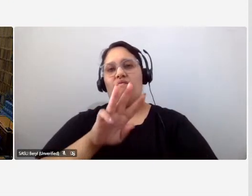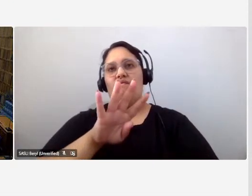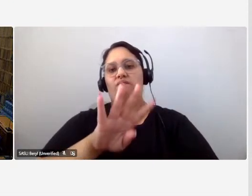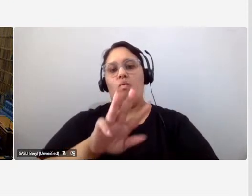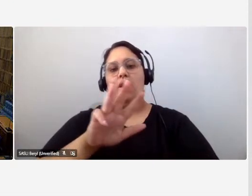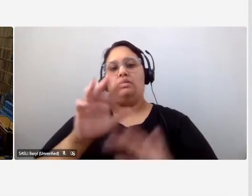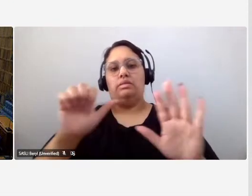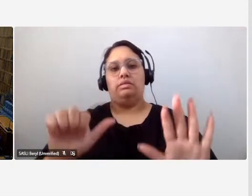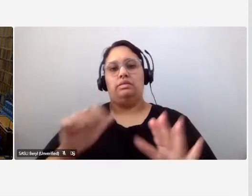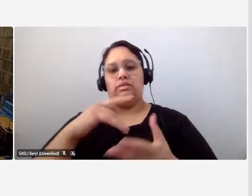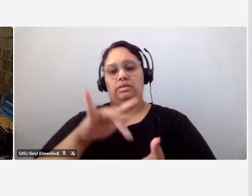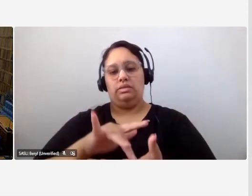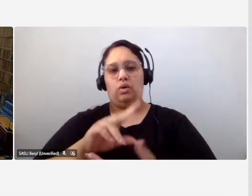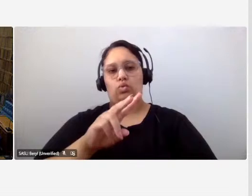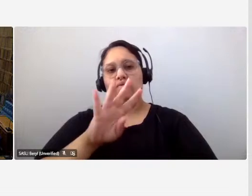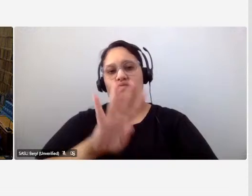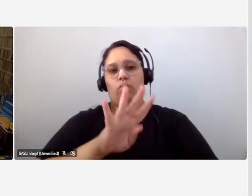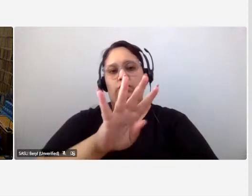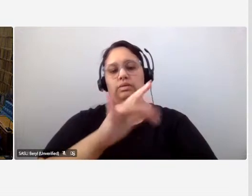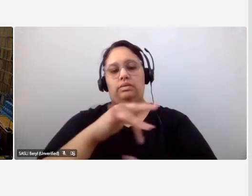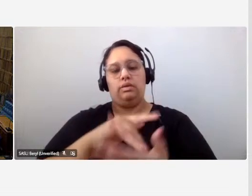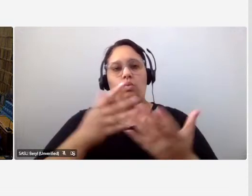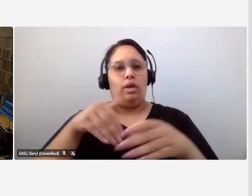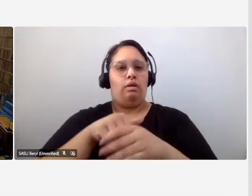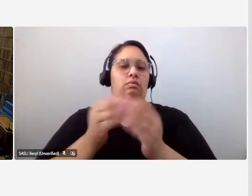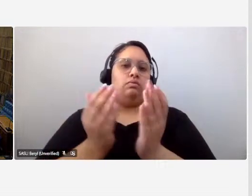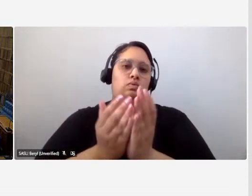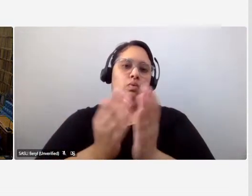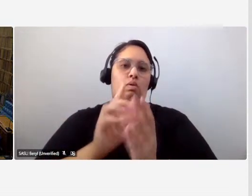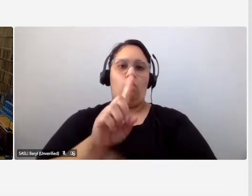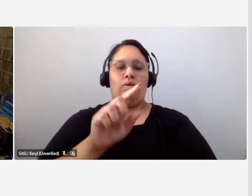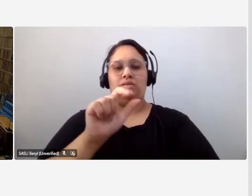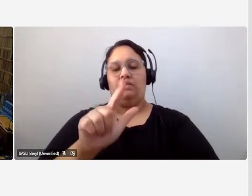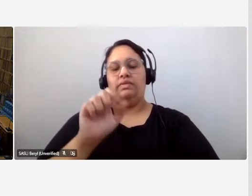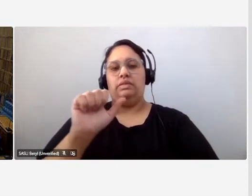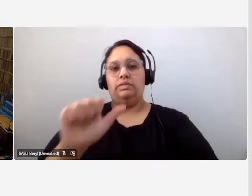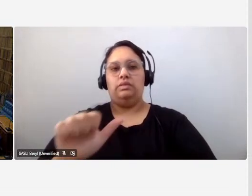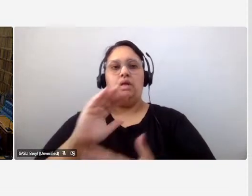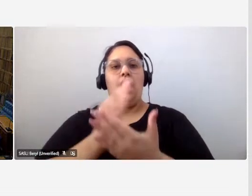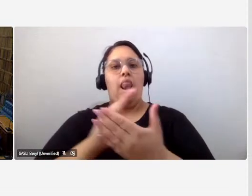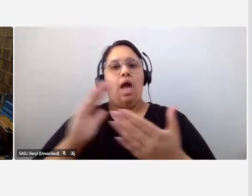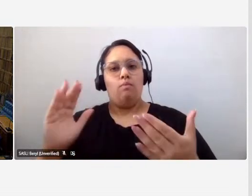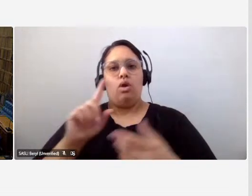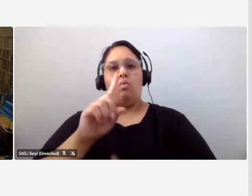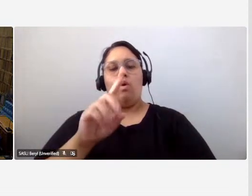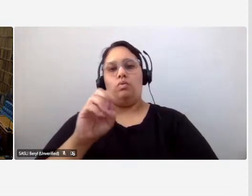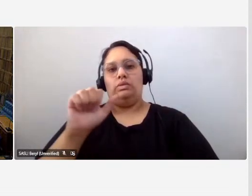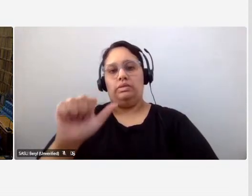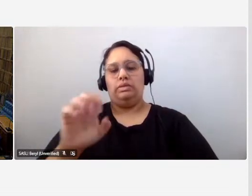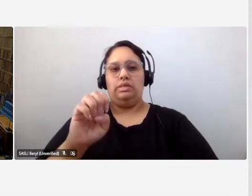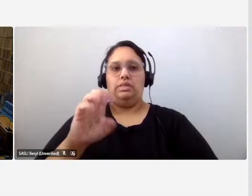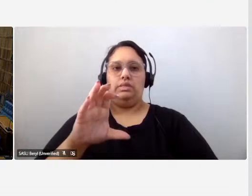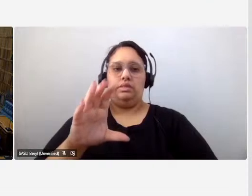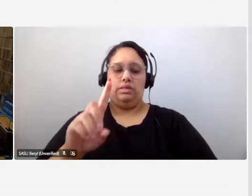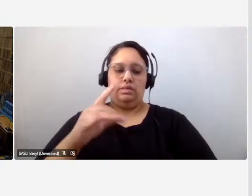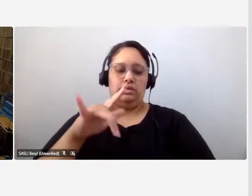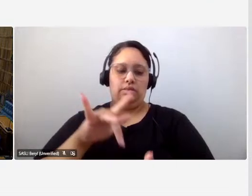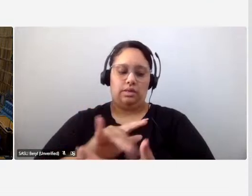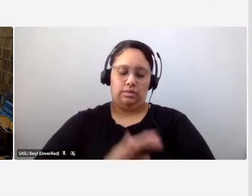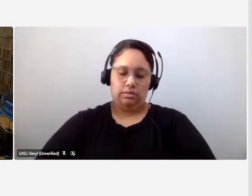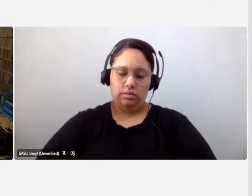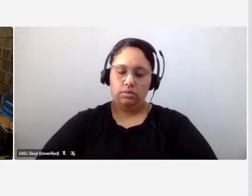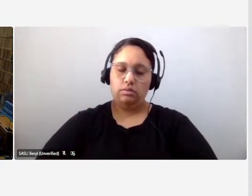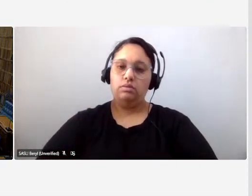sites, 214 of those are schools, 176 are libraries, and 106 are ECD sites.